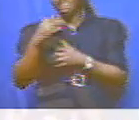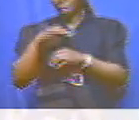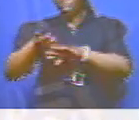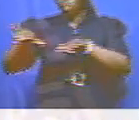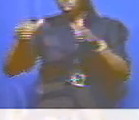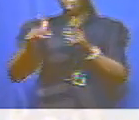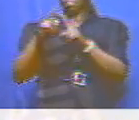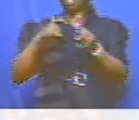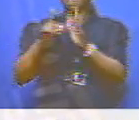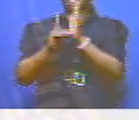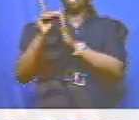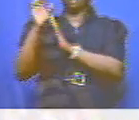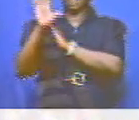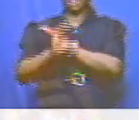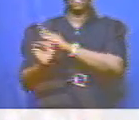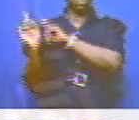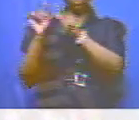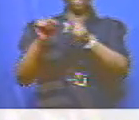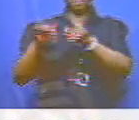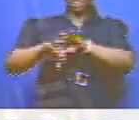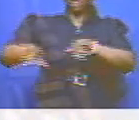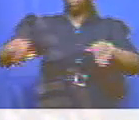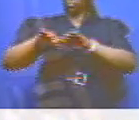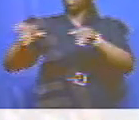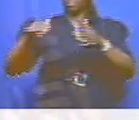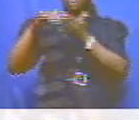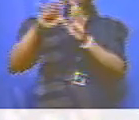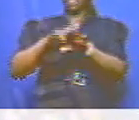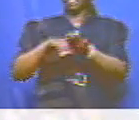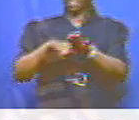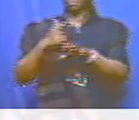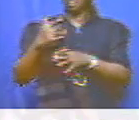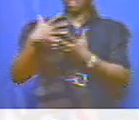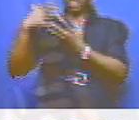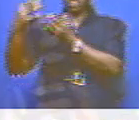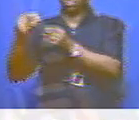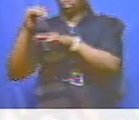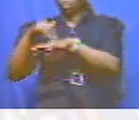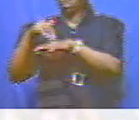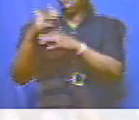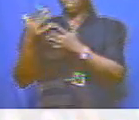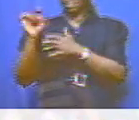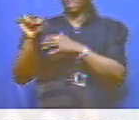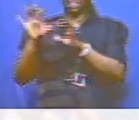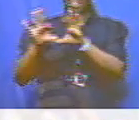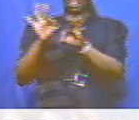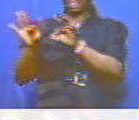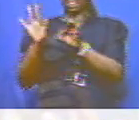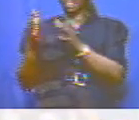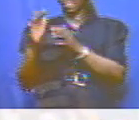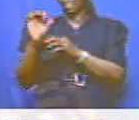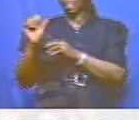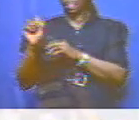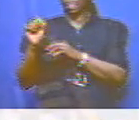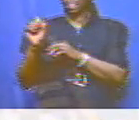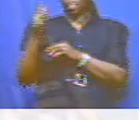developing countries, okay, let them come and swim. So most of the time we have been going on universality slots. And for you even to qualify